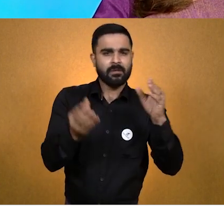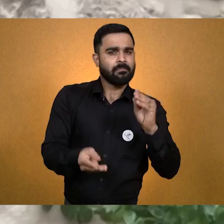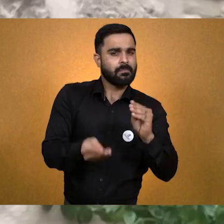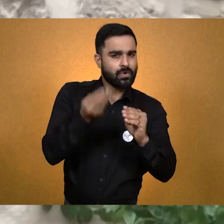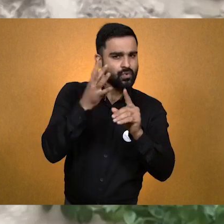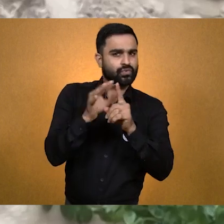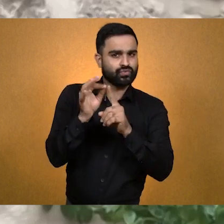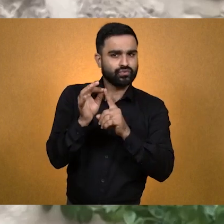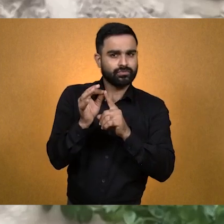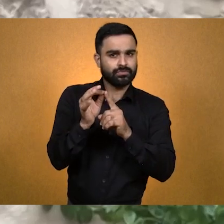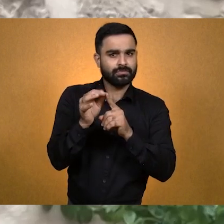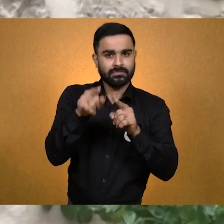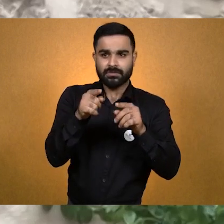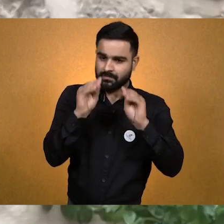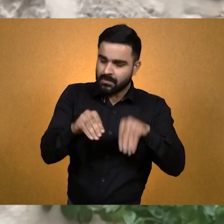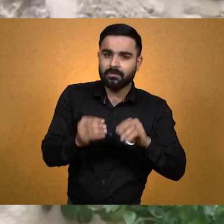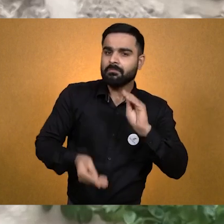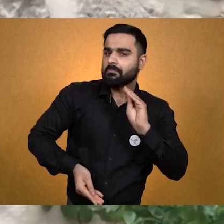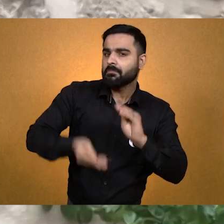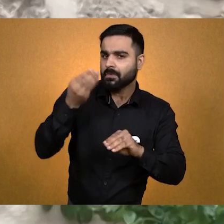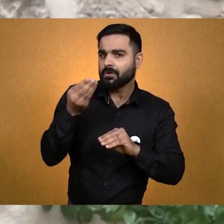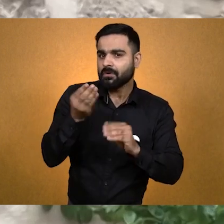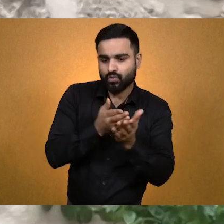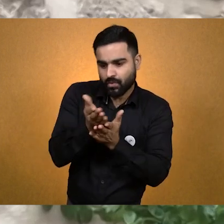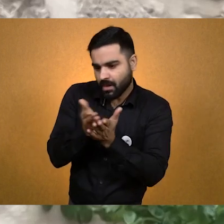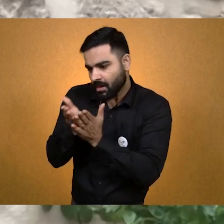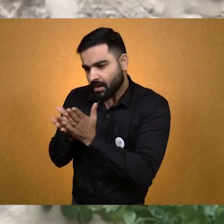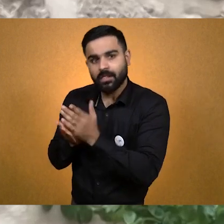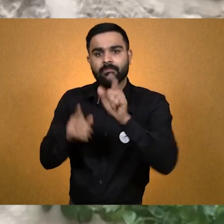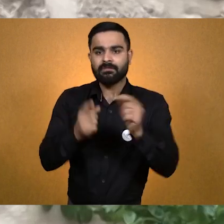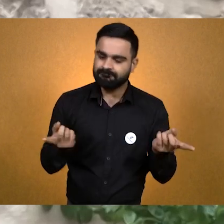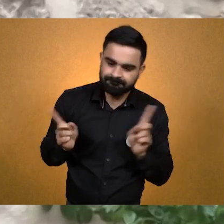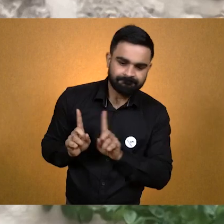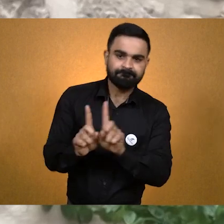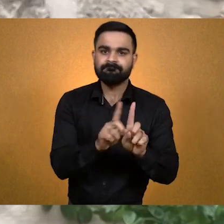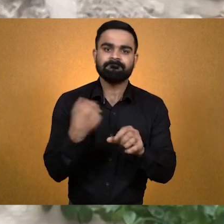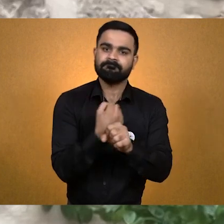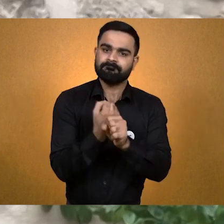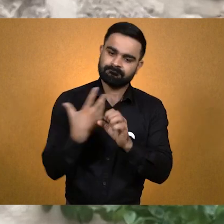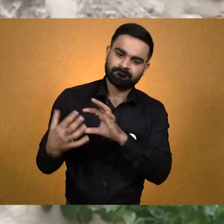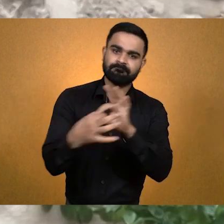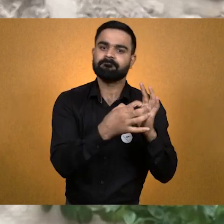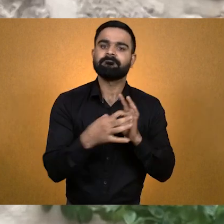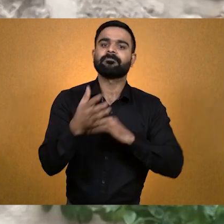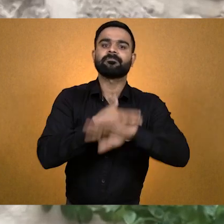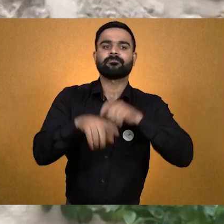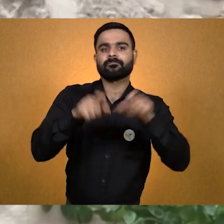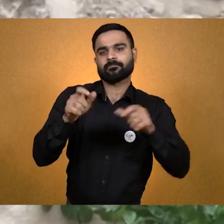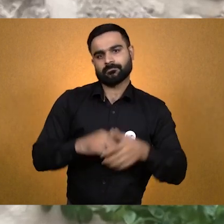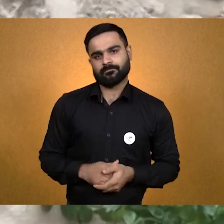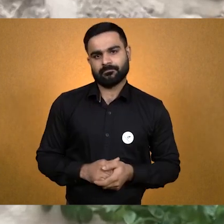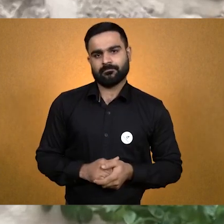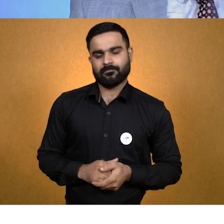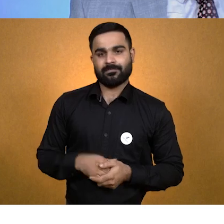done, and so much more, you know, ways in which everybody can come together and work with athletes with disability. And